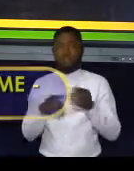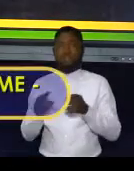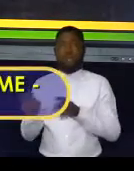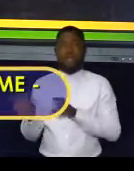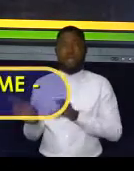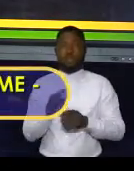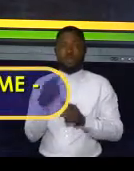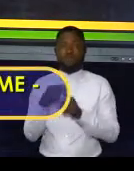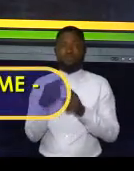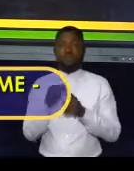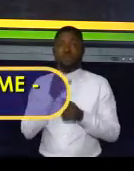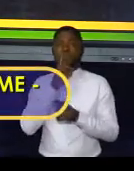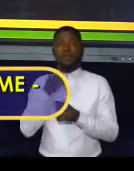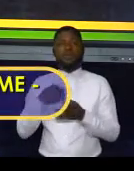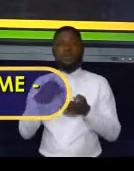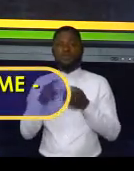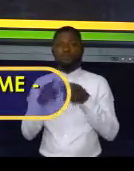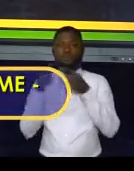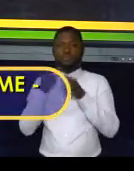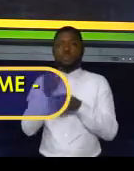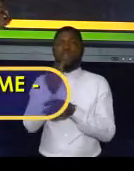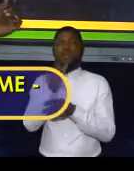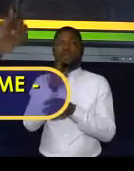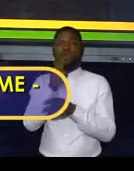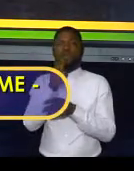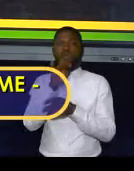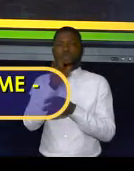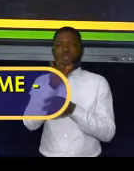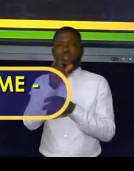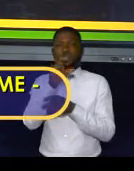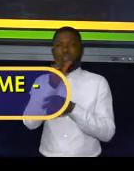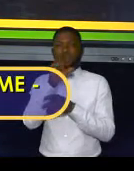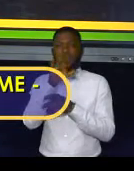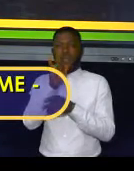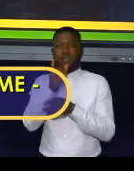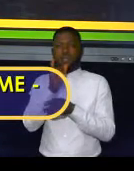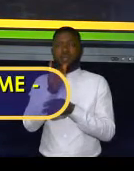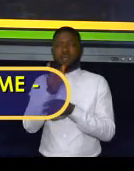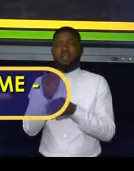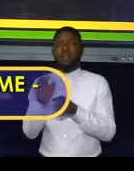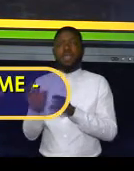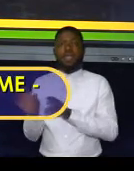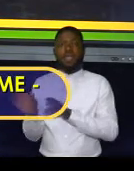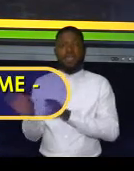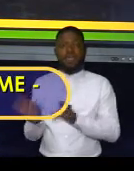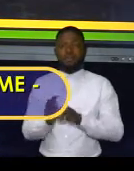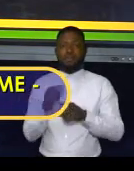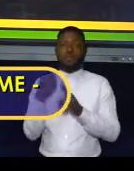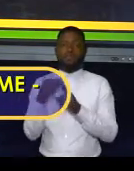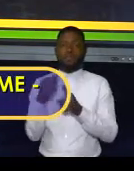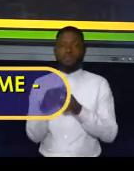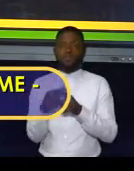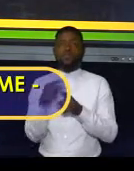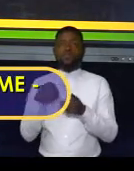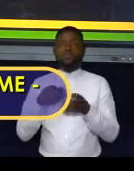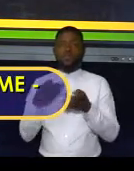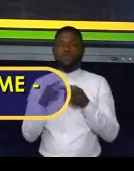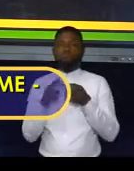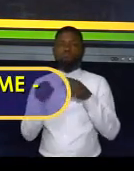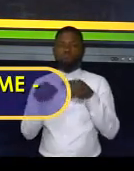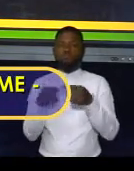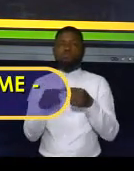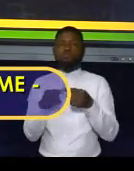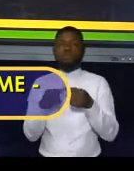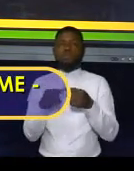verbs are. So today, we will be looking at auxiliary verbs. You are eager? Yes, we are going into the